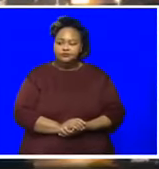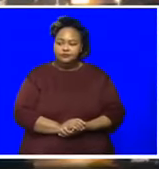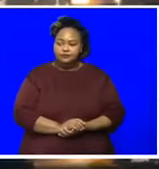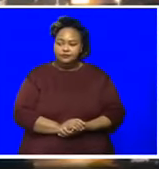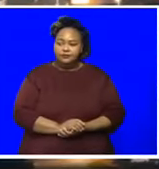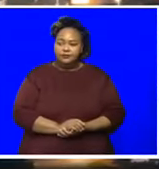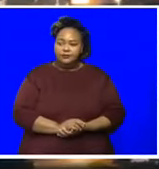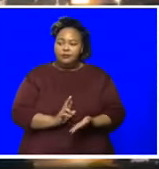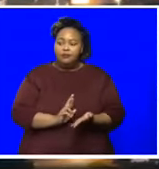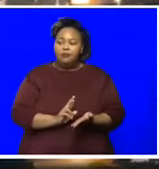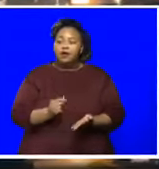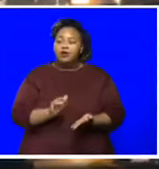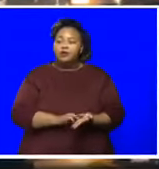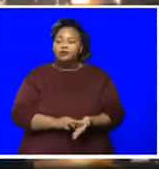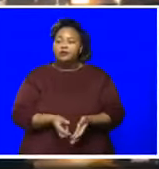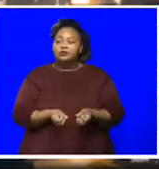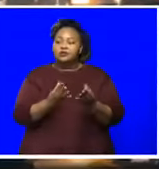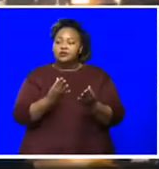Asibukeke umbiko wetimali.